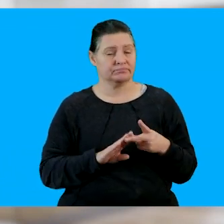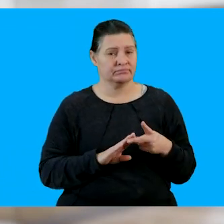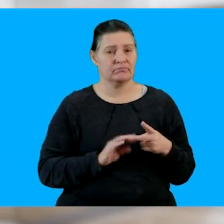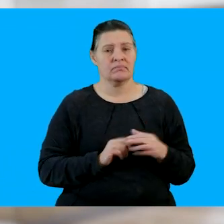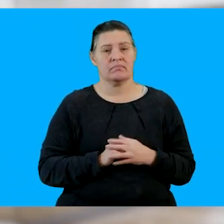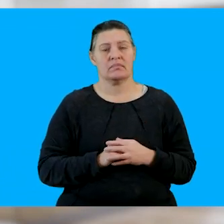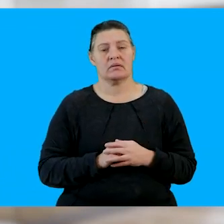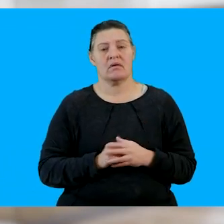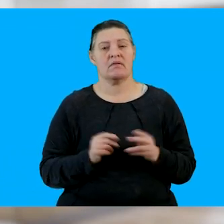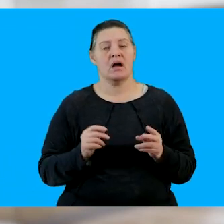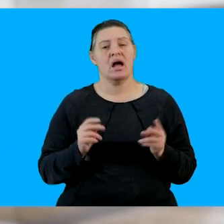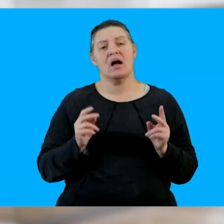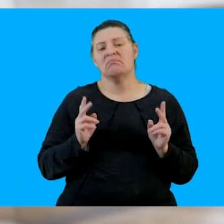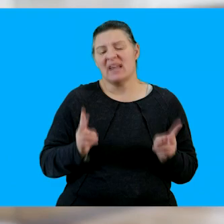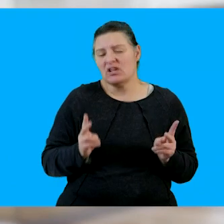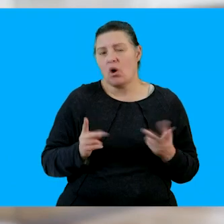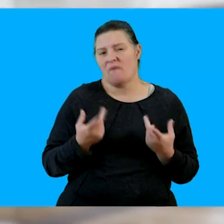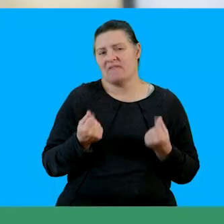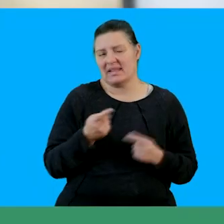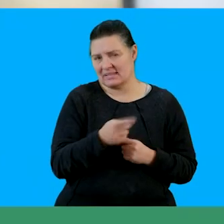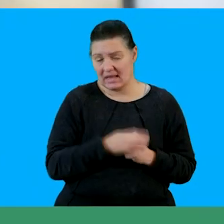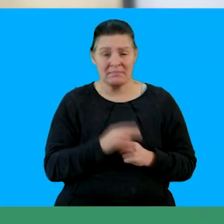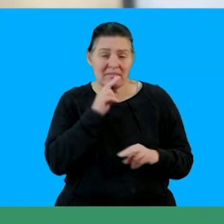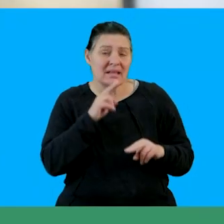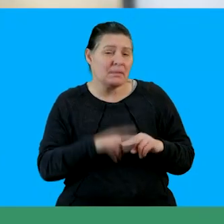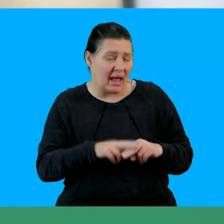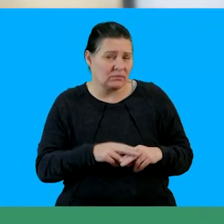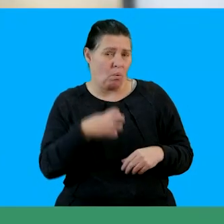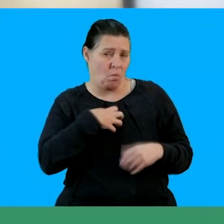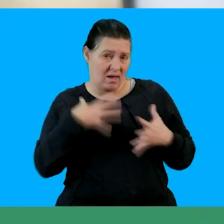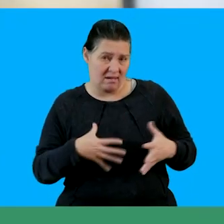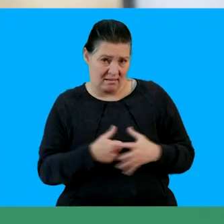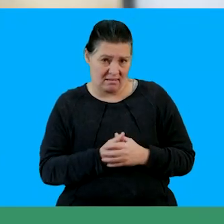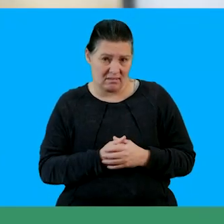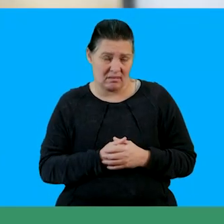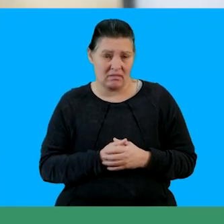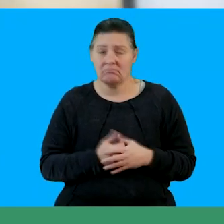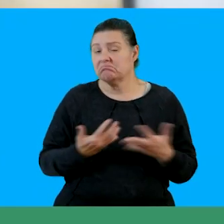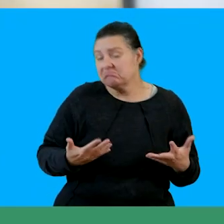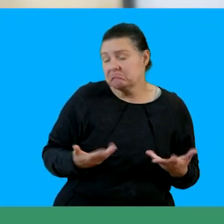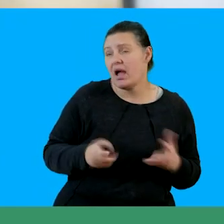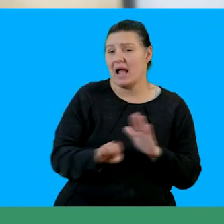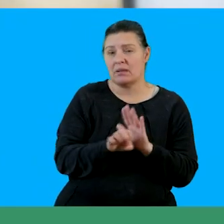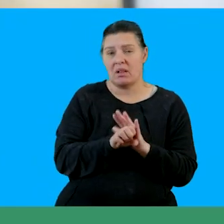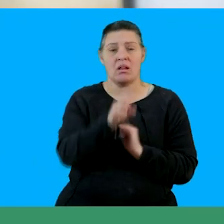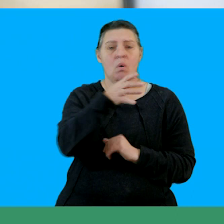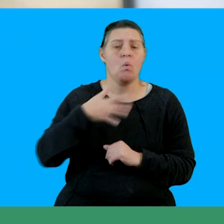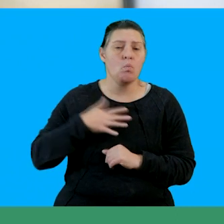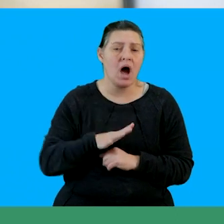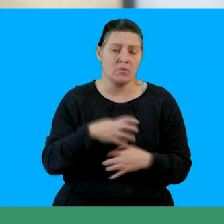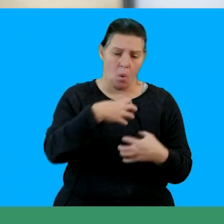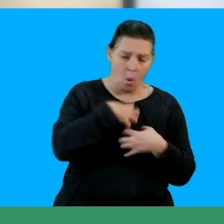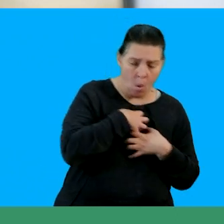at another factor, which is nature of financing. This depends on the owner. For instance, if they want to